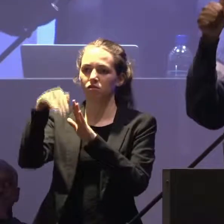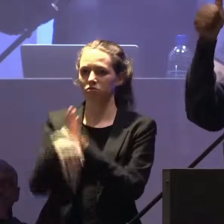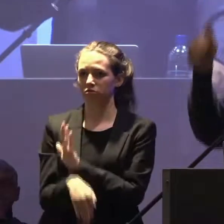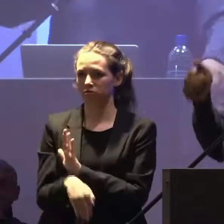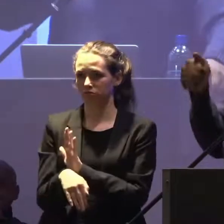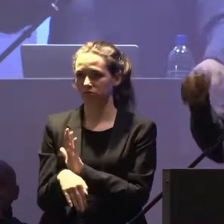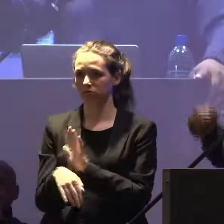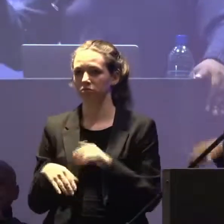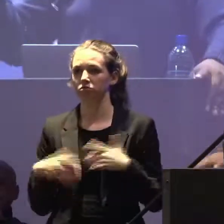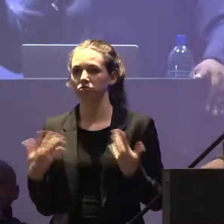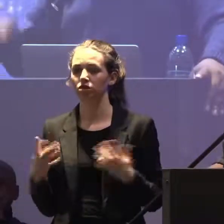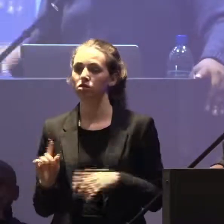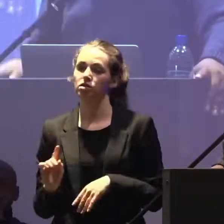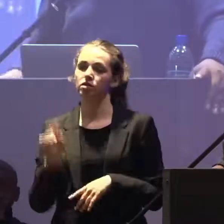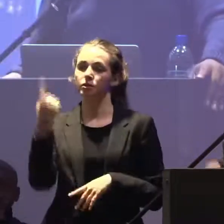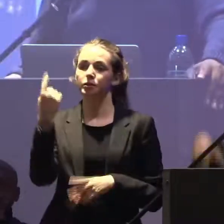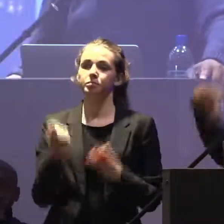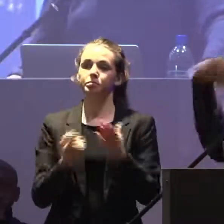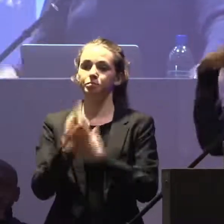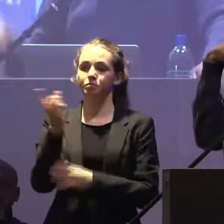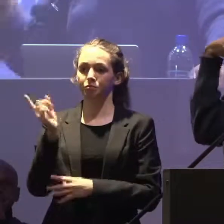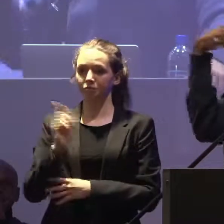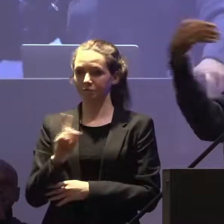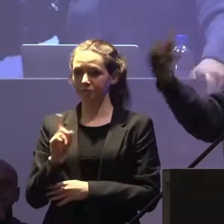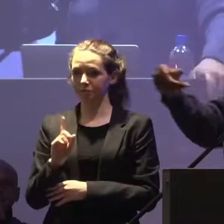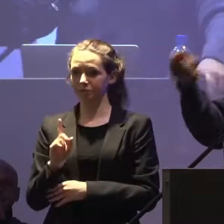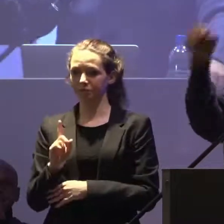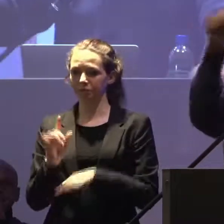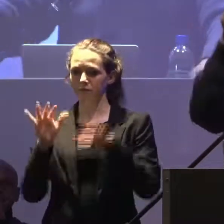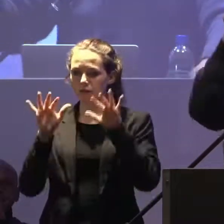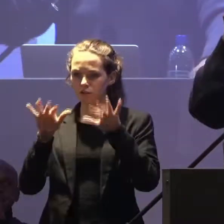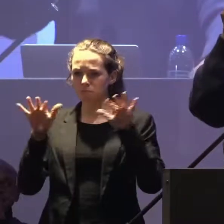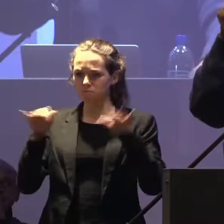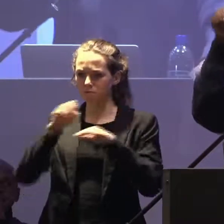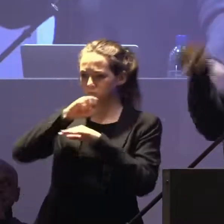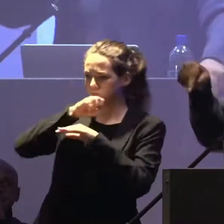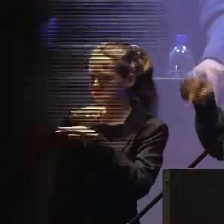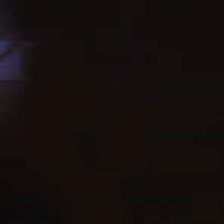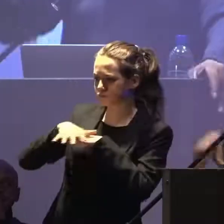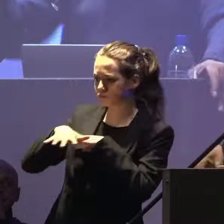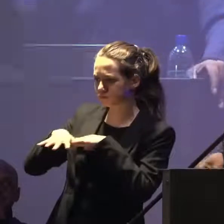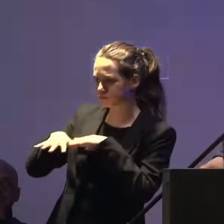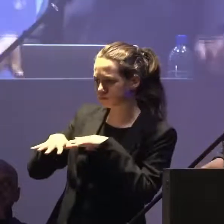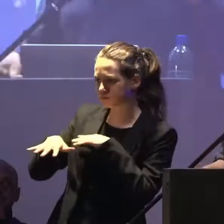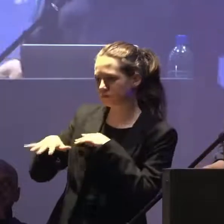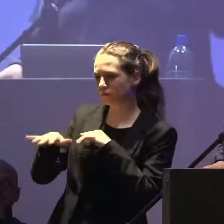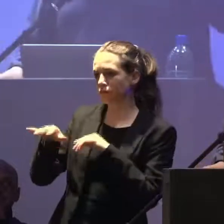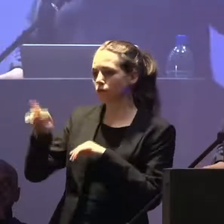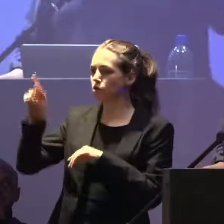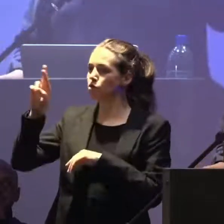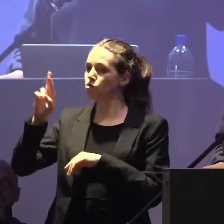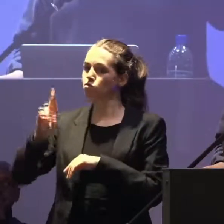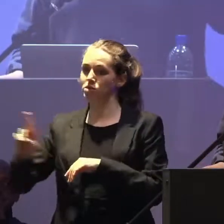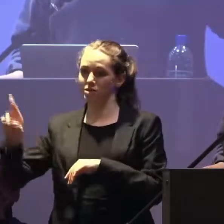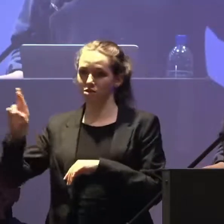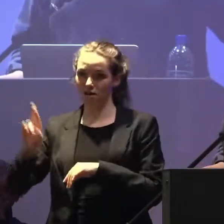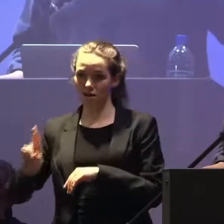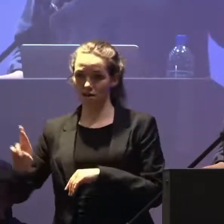The first one was that the people were infiltrated into